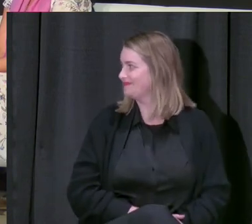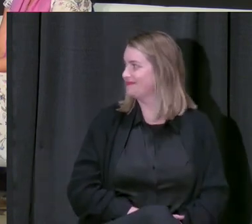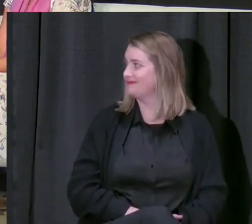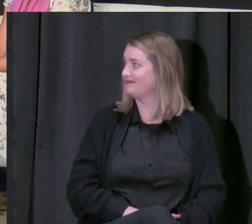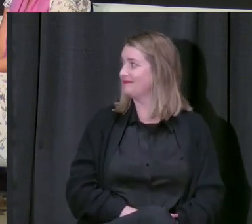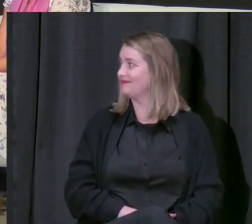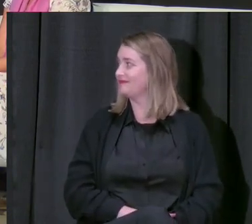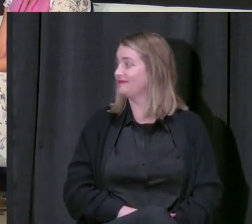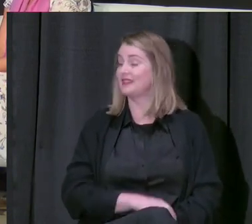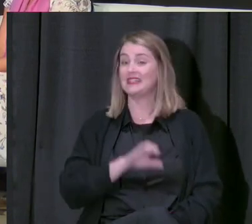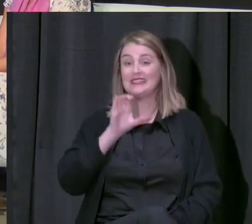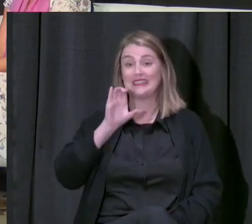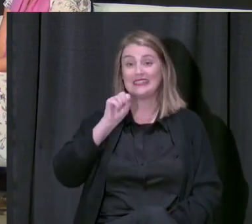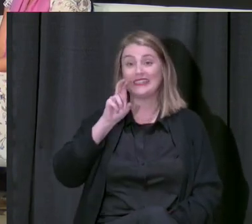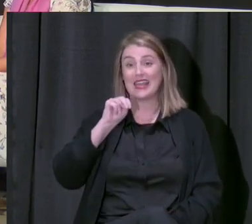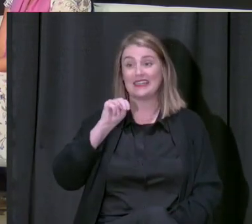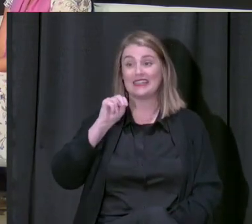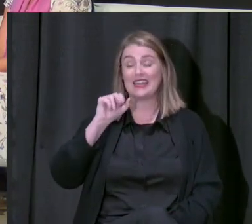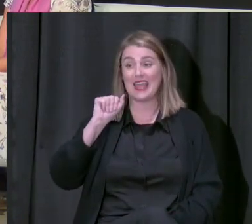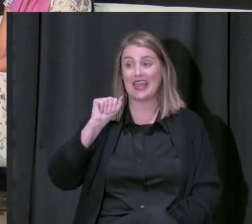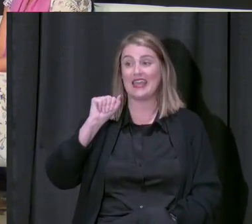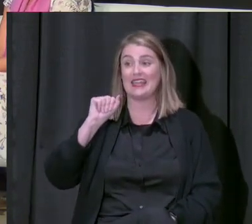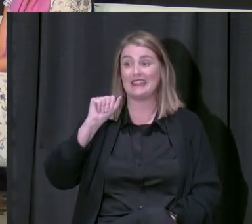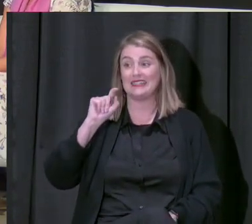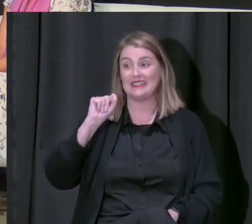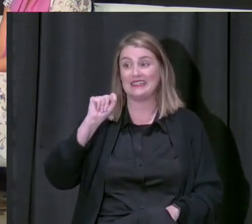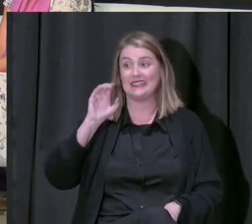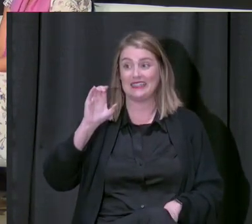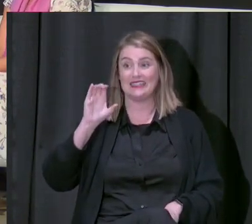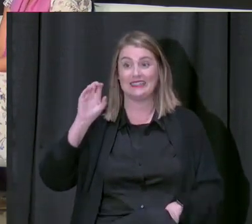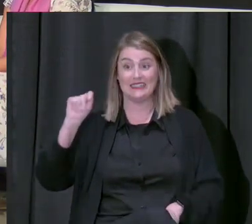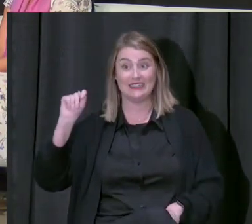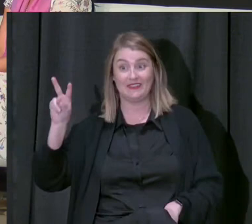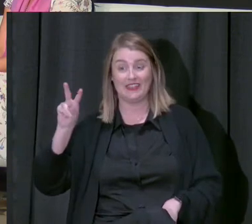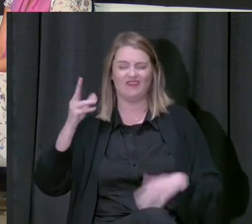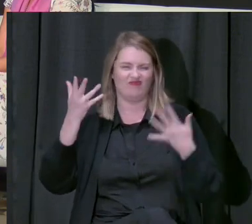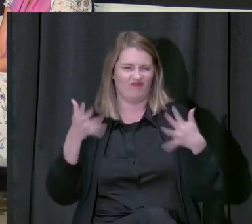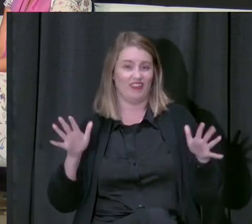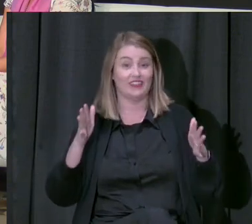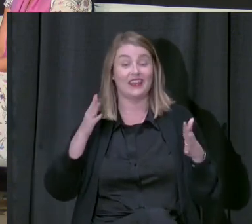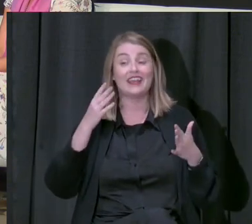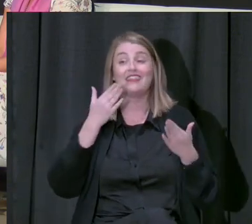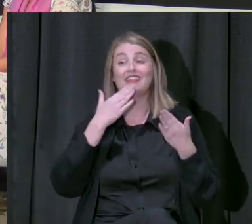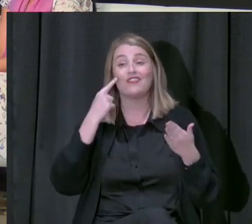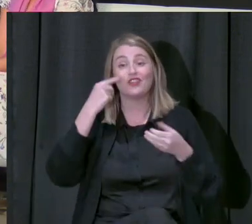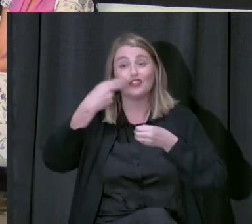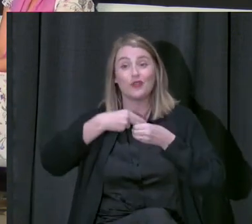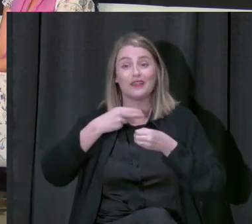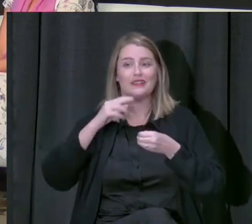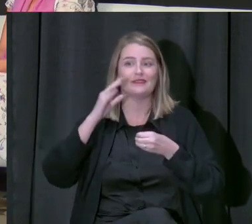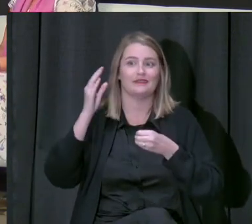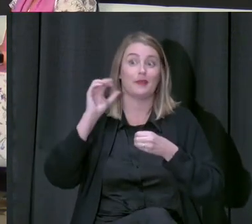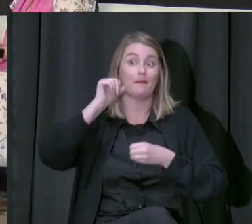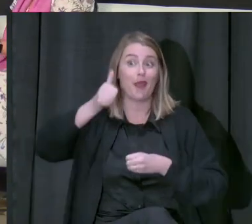So CSUN ATC TV is now finished for the broadcast day. Thank you for joining us, and we'll be back tomorrow at 9:20.